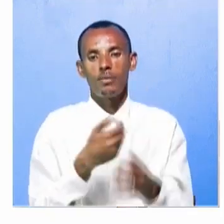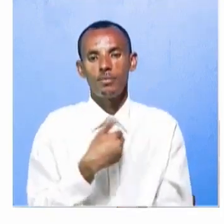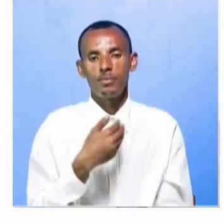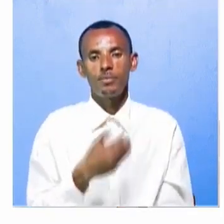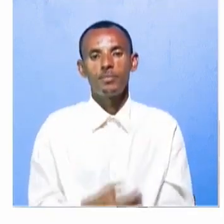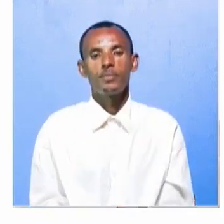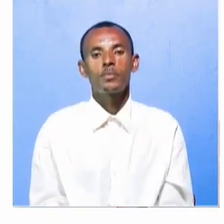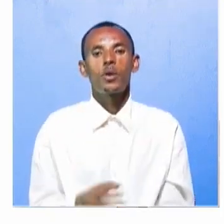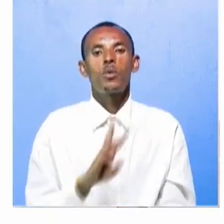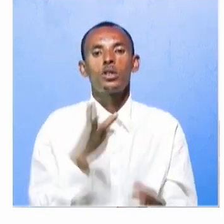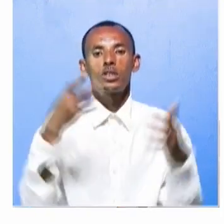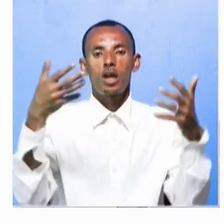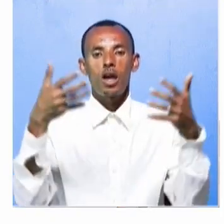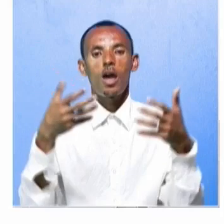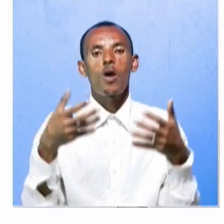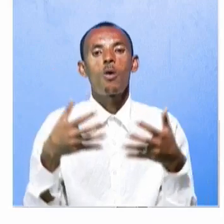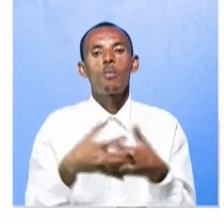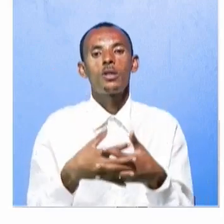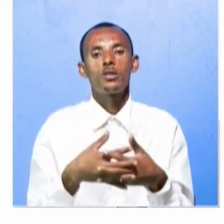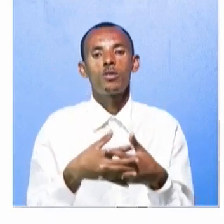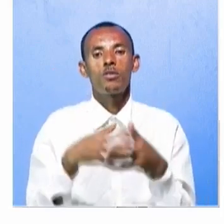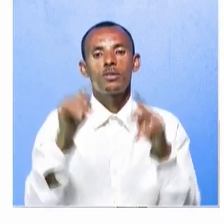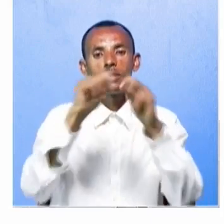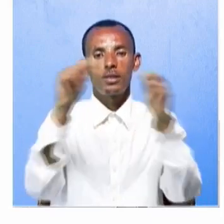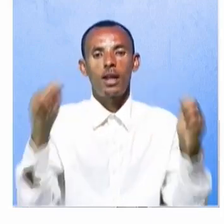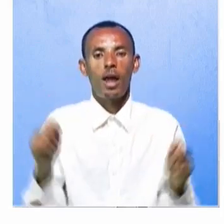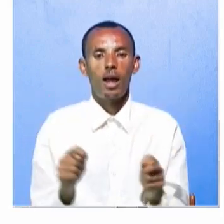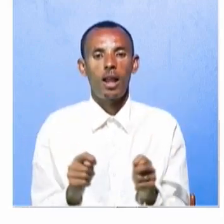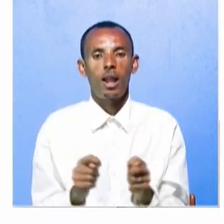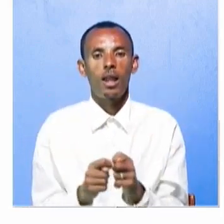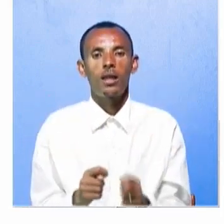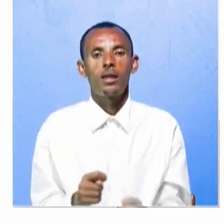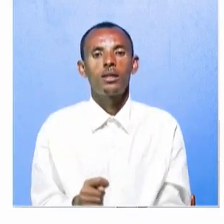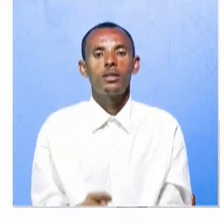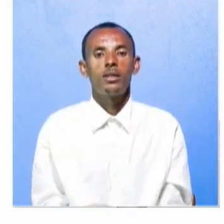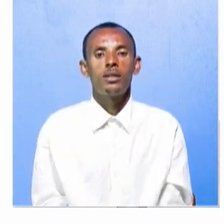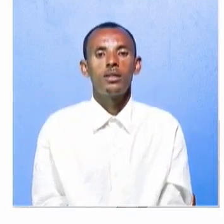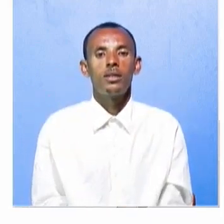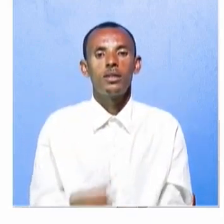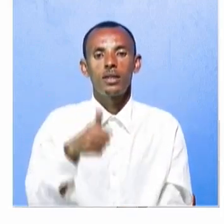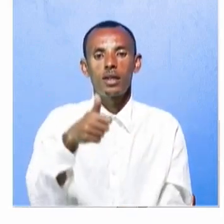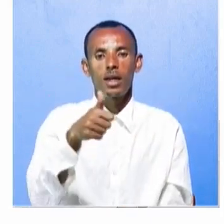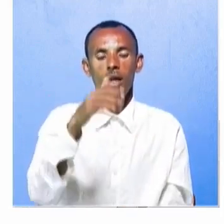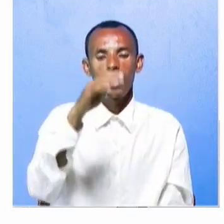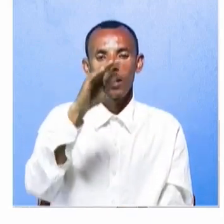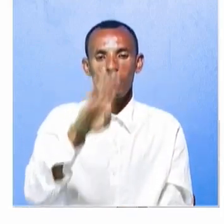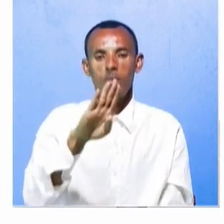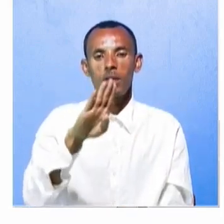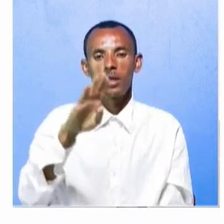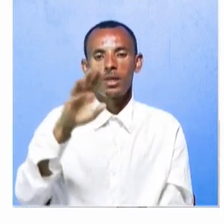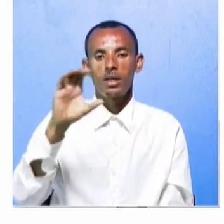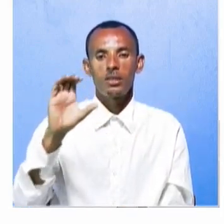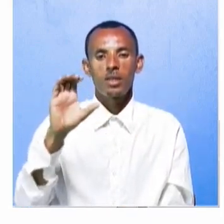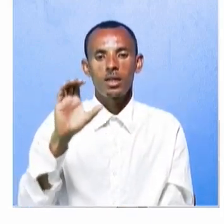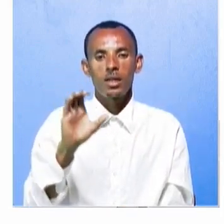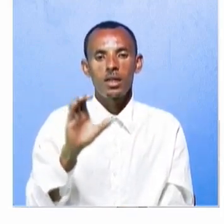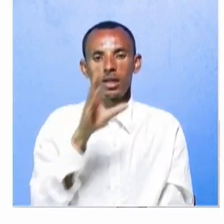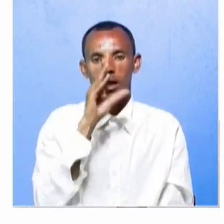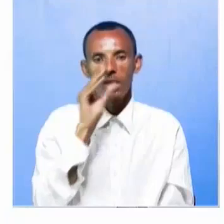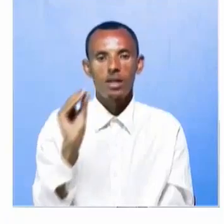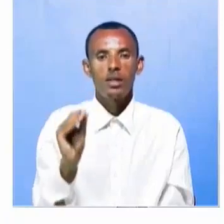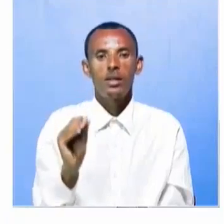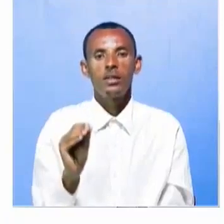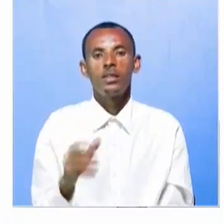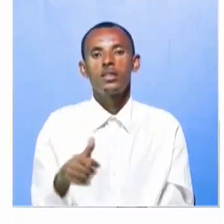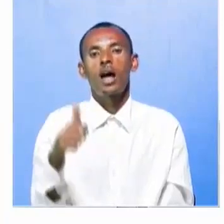Which is a combination of triangles. Okay, say A, B, C, and there